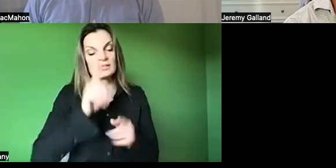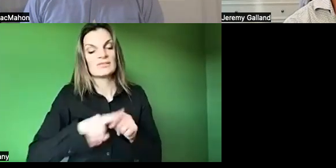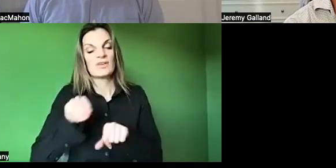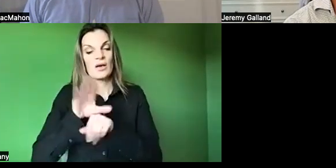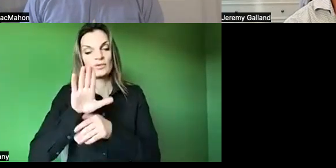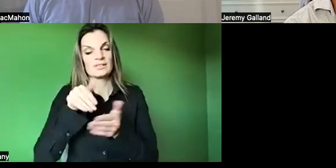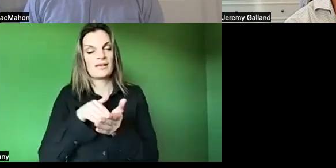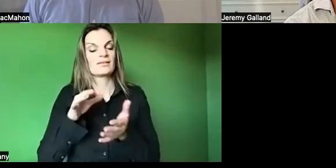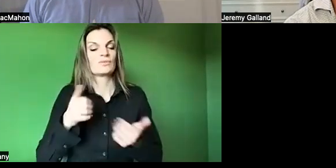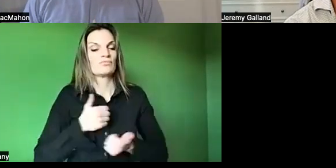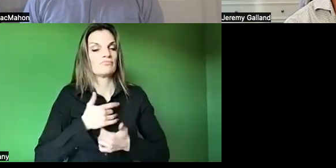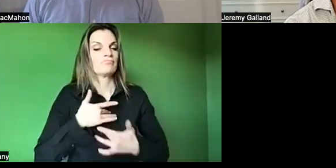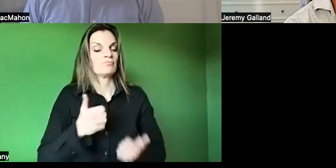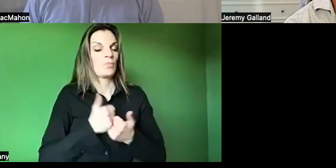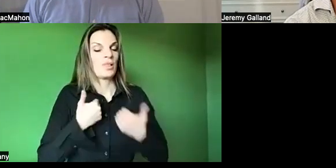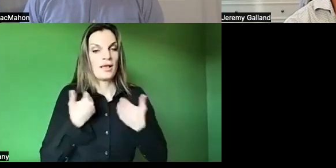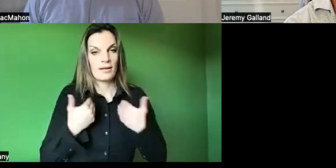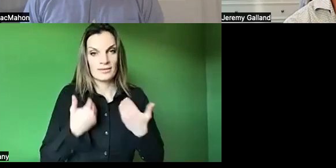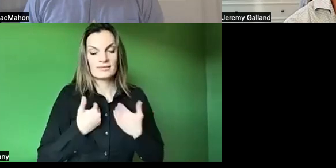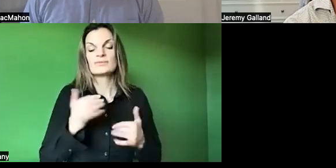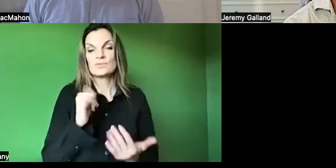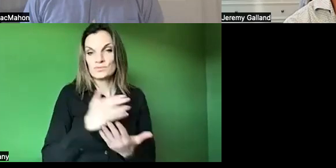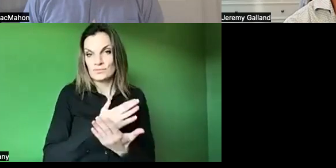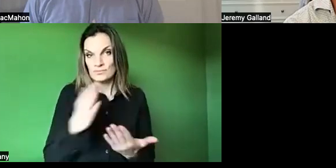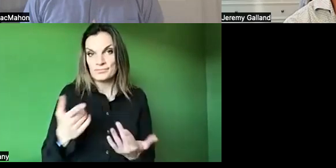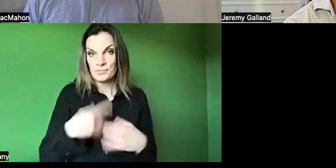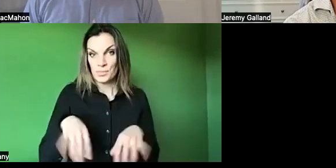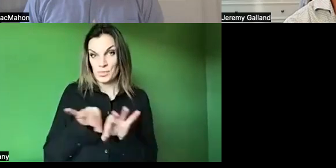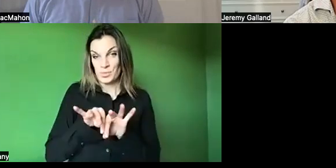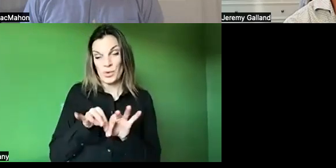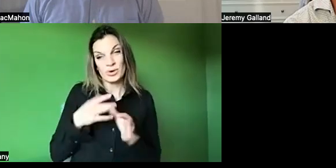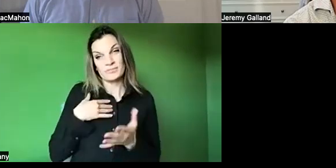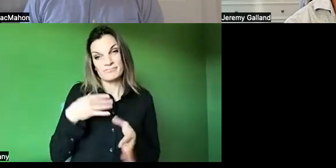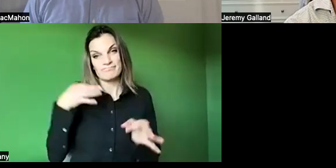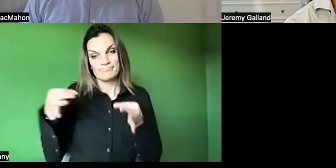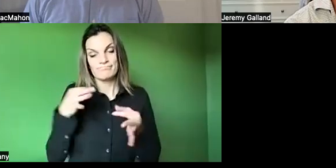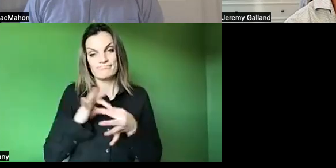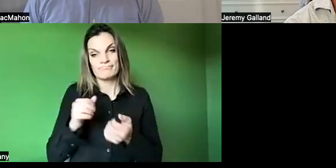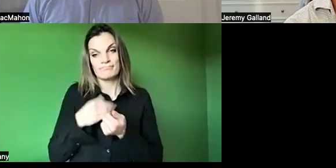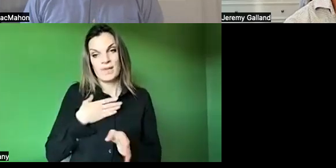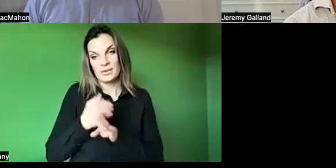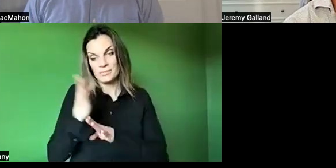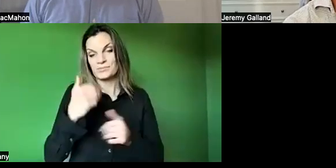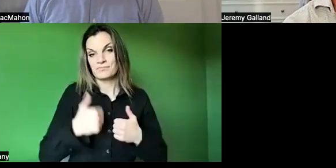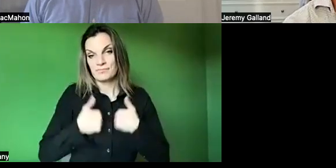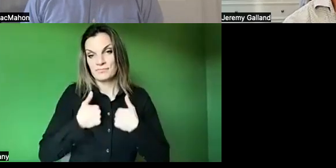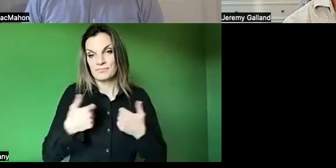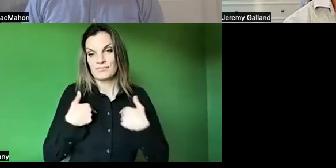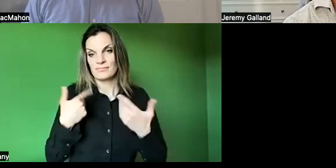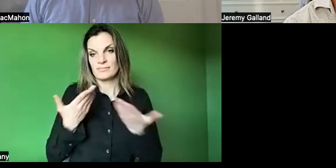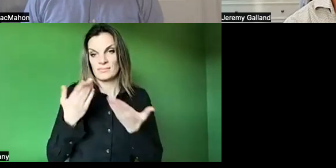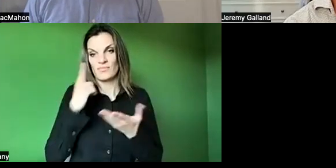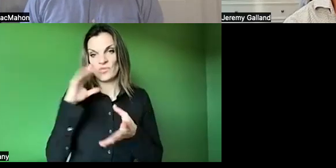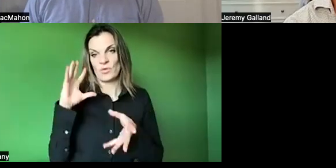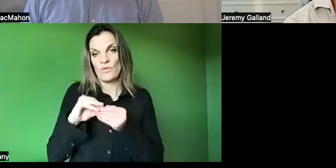with adolescents. And most importantly, I think for me in my professional life is that I've worked for over